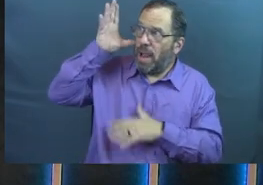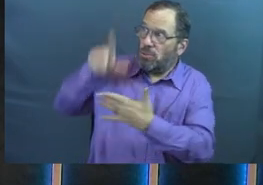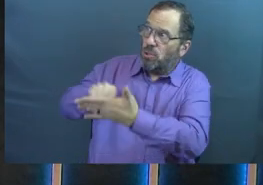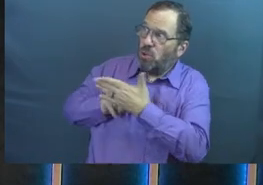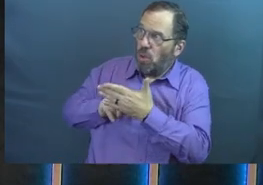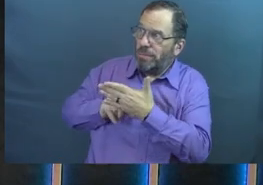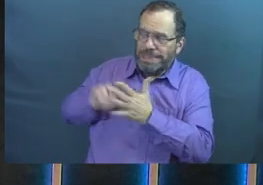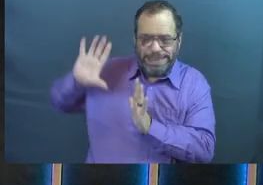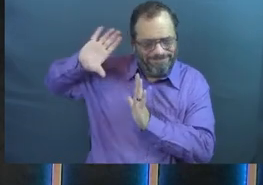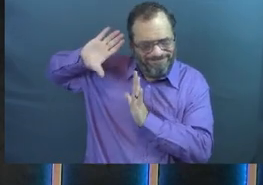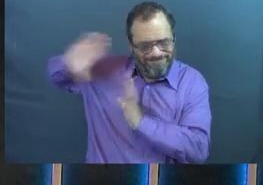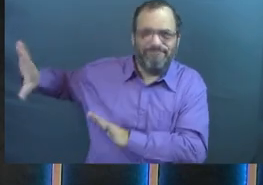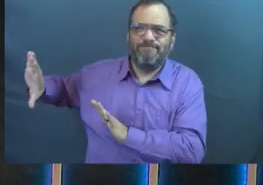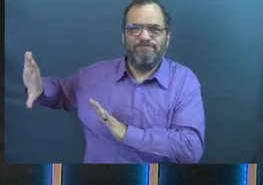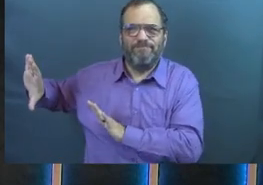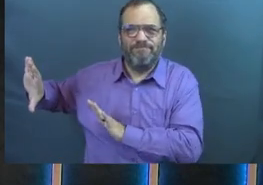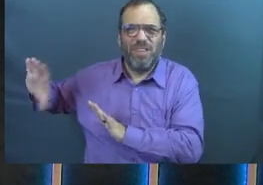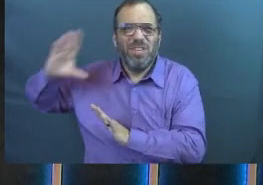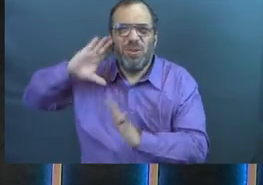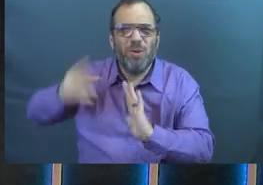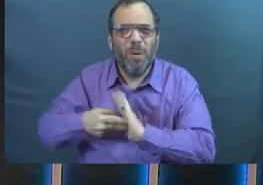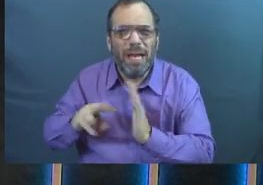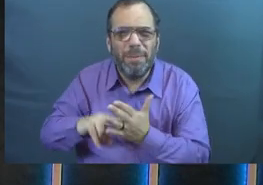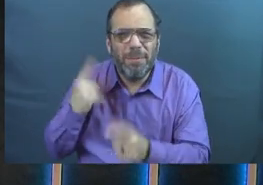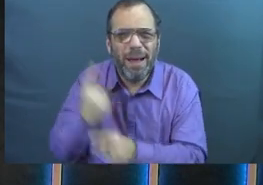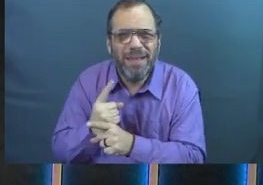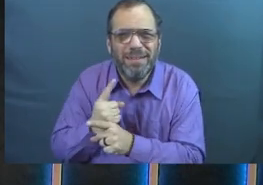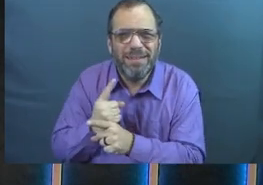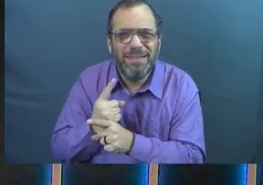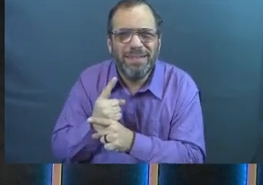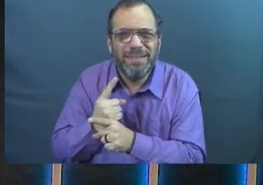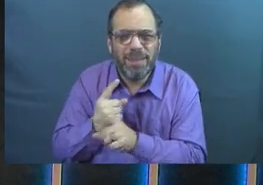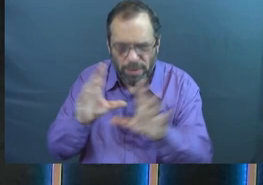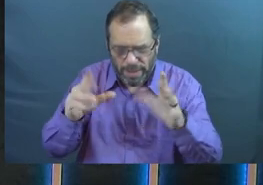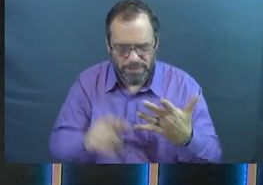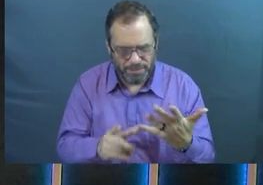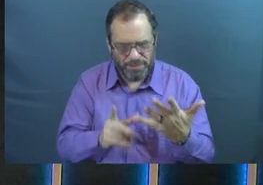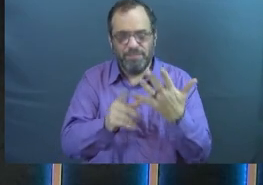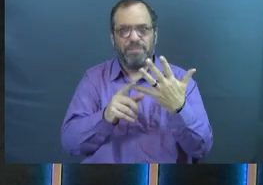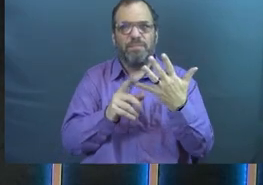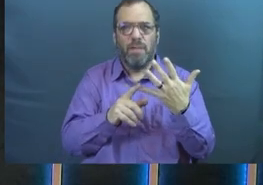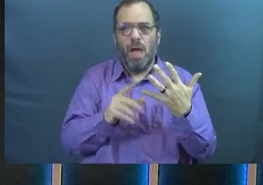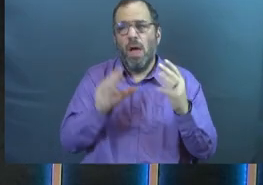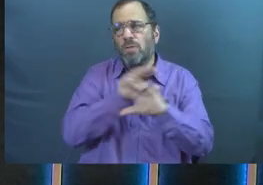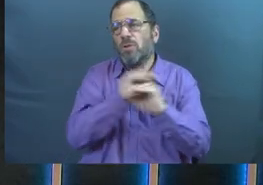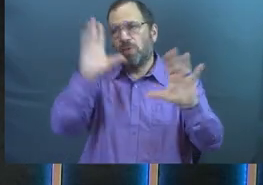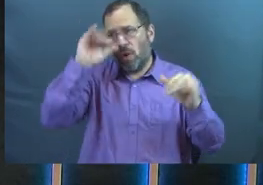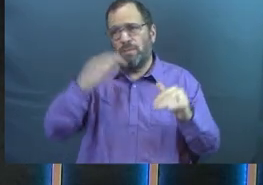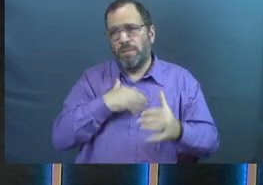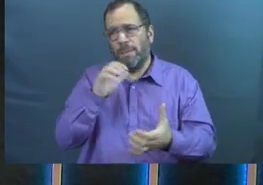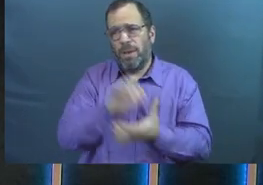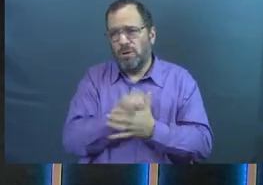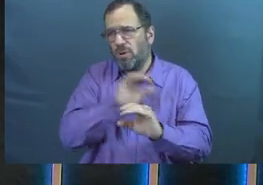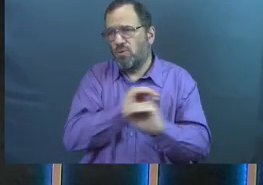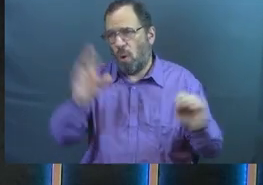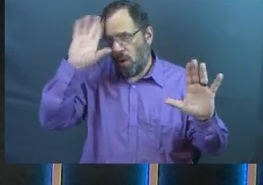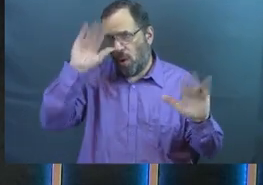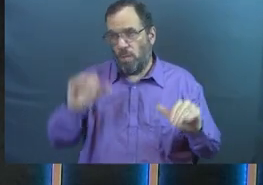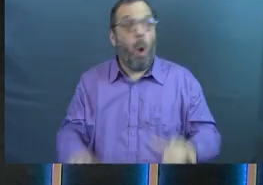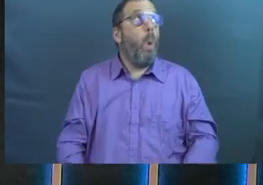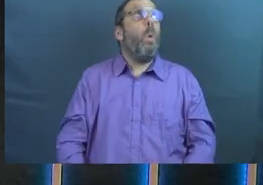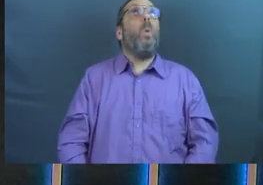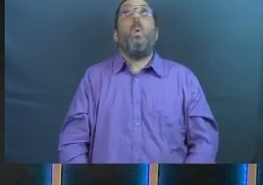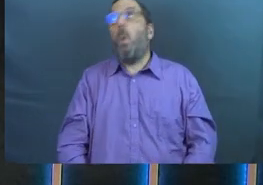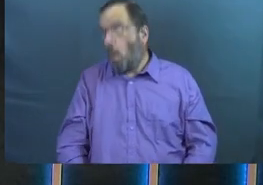showed you. You know what I'm saying. Okay, next. There's no hope for my marriage.